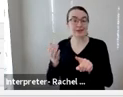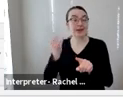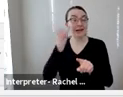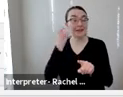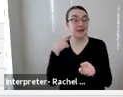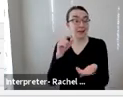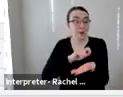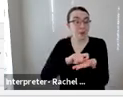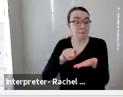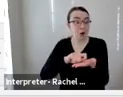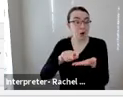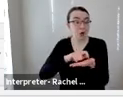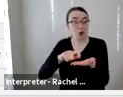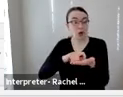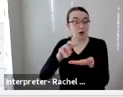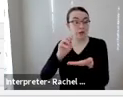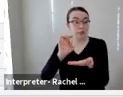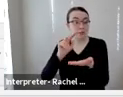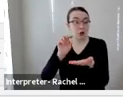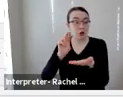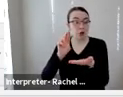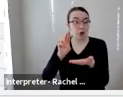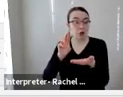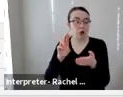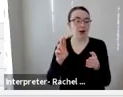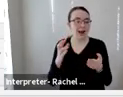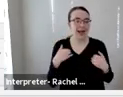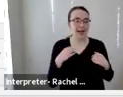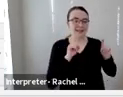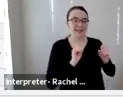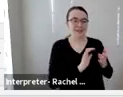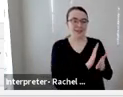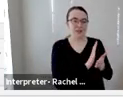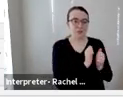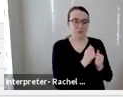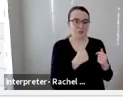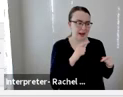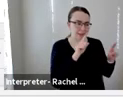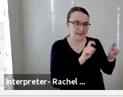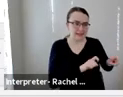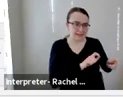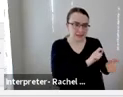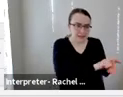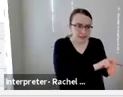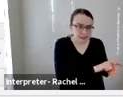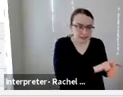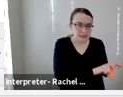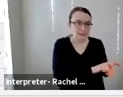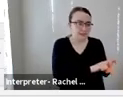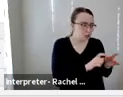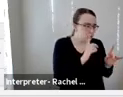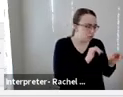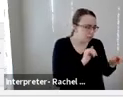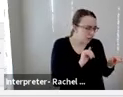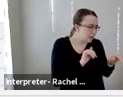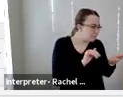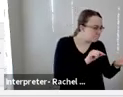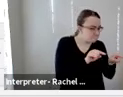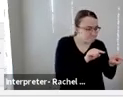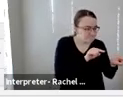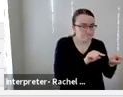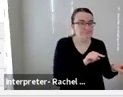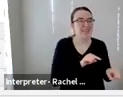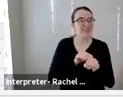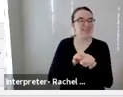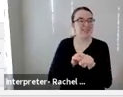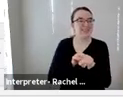marker renderer, I have a test sheet with me and I'm testing colors. I'm testing what they look like. This is kind